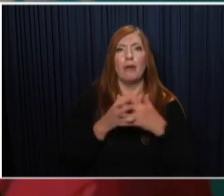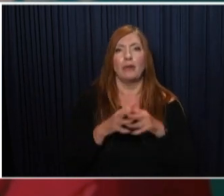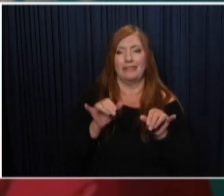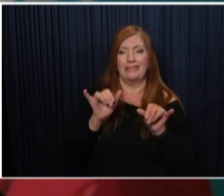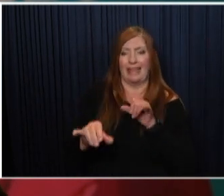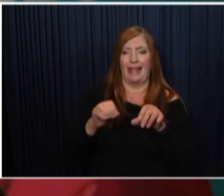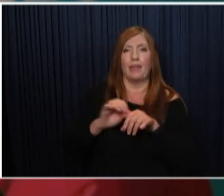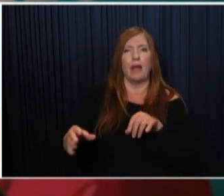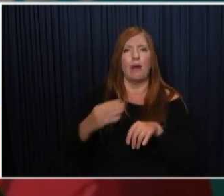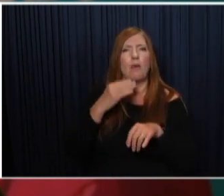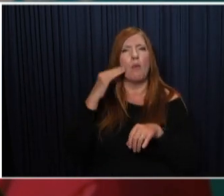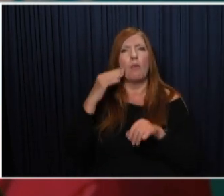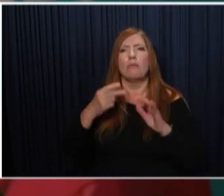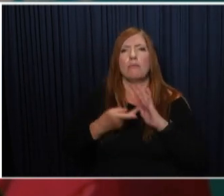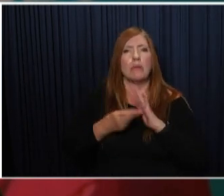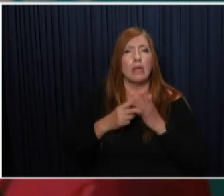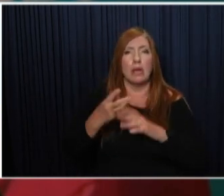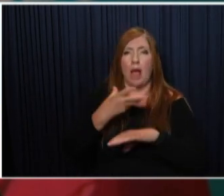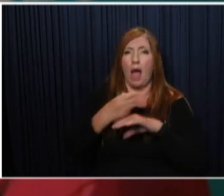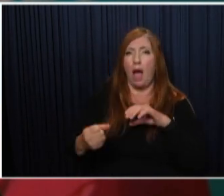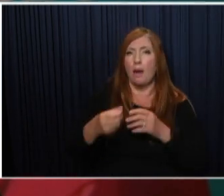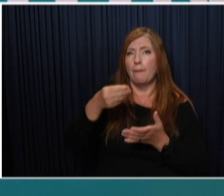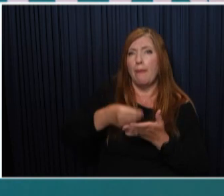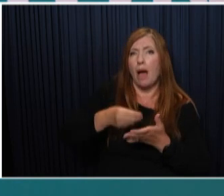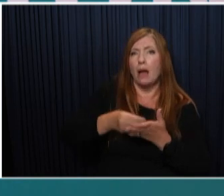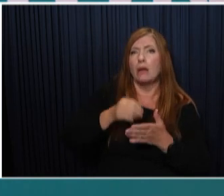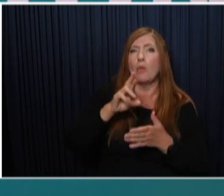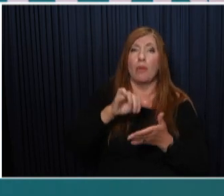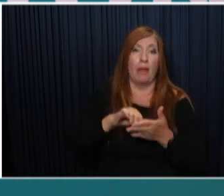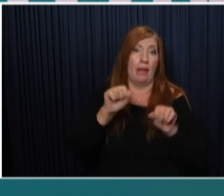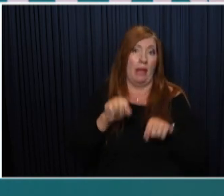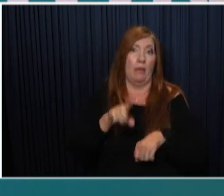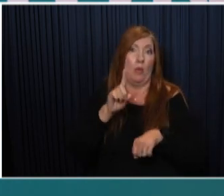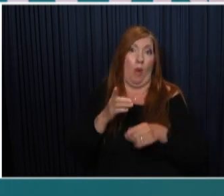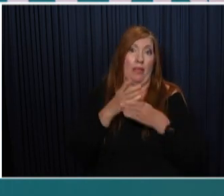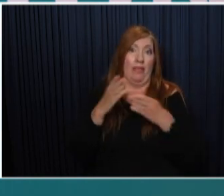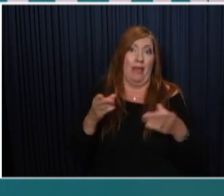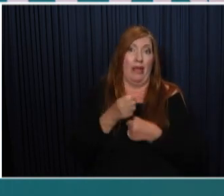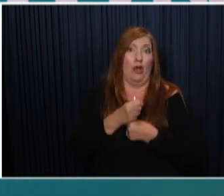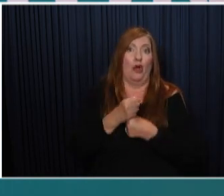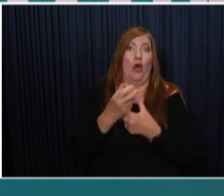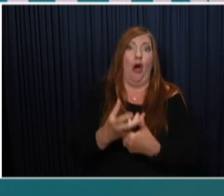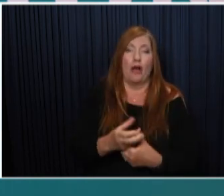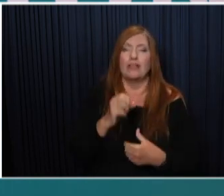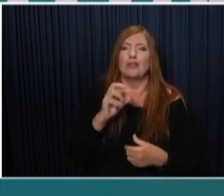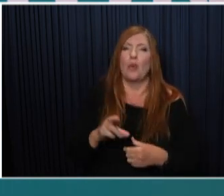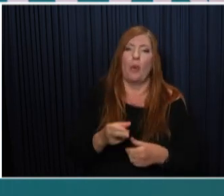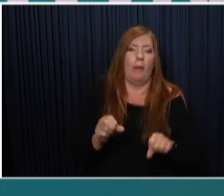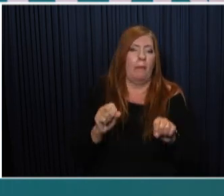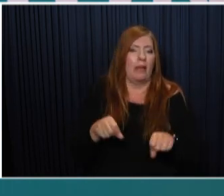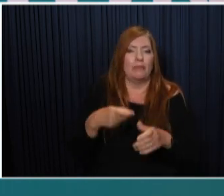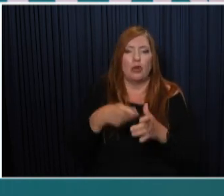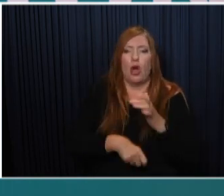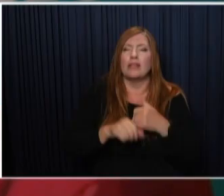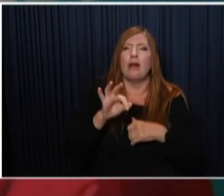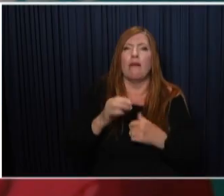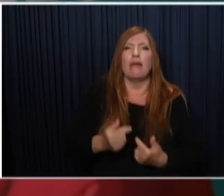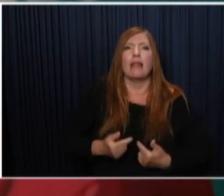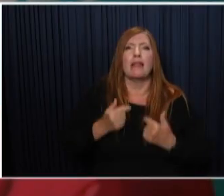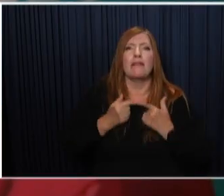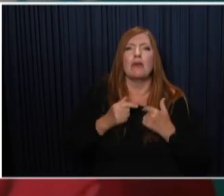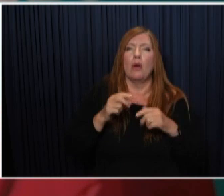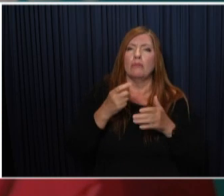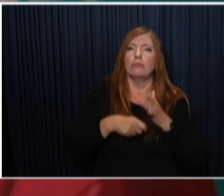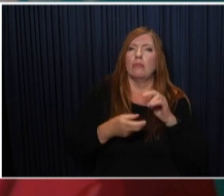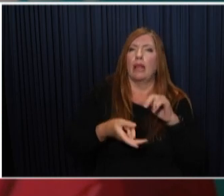to? Are you just saying they're out of money, or? That could be one factor contributing to it, or, cost of living. Inflation,